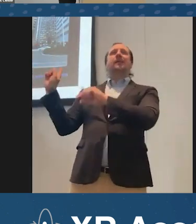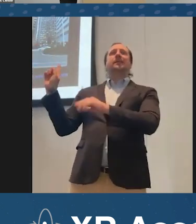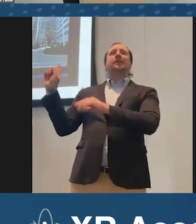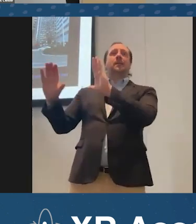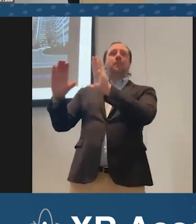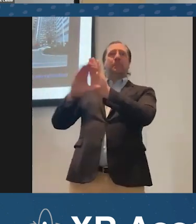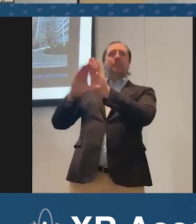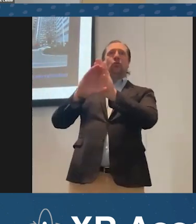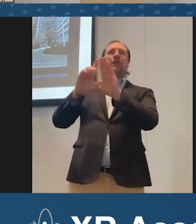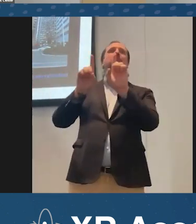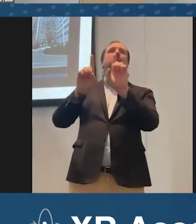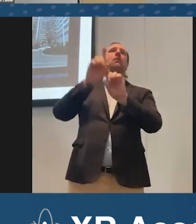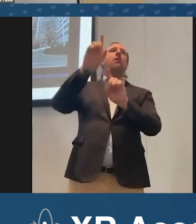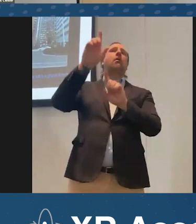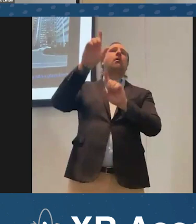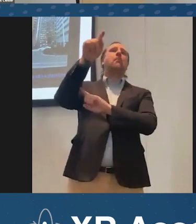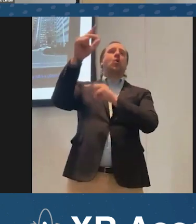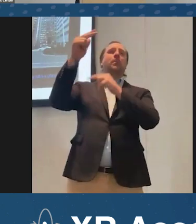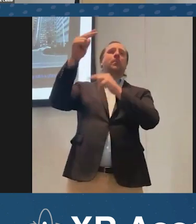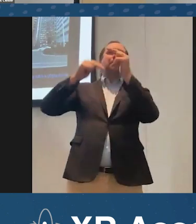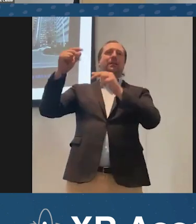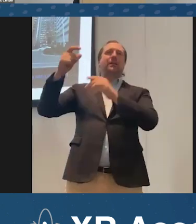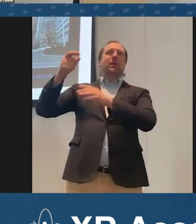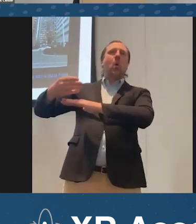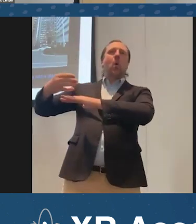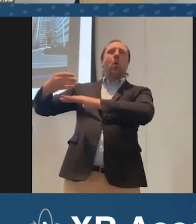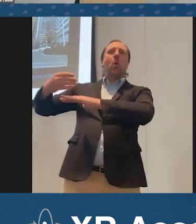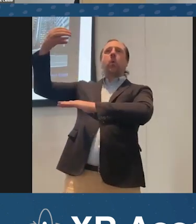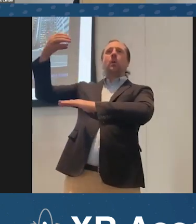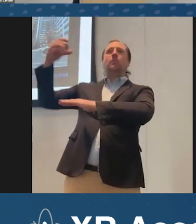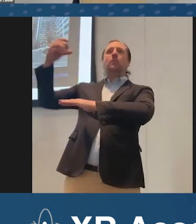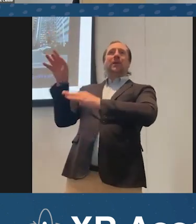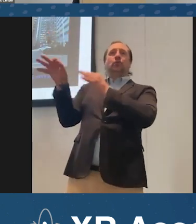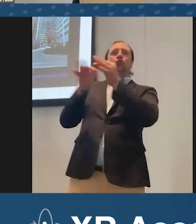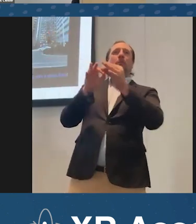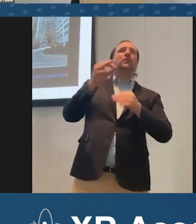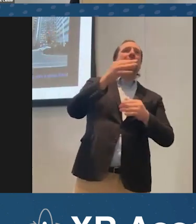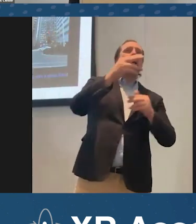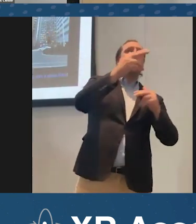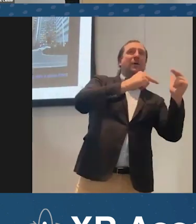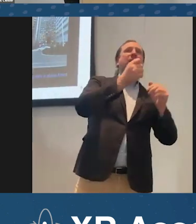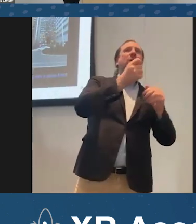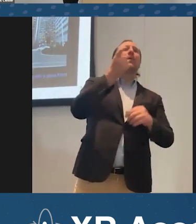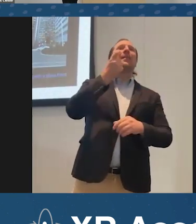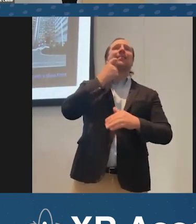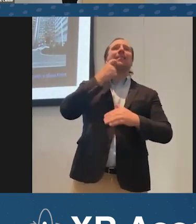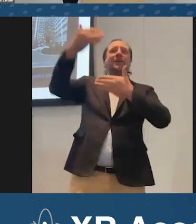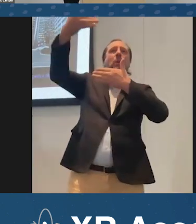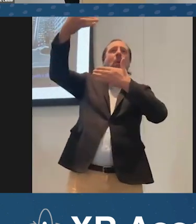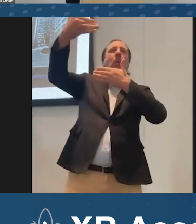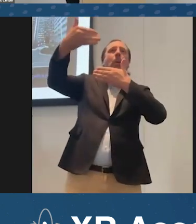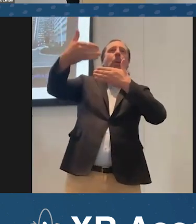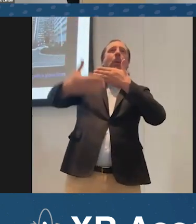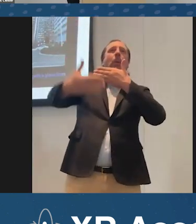a tall apartment building with a description, a building with a glass front.